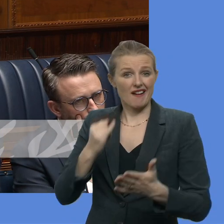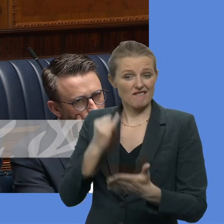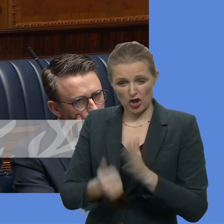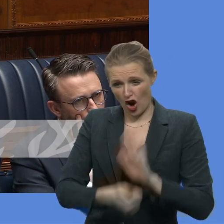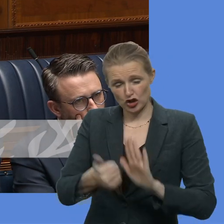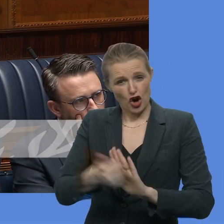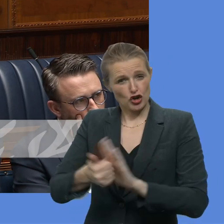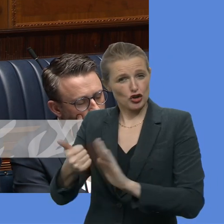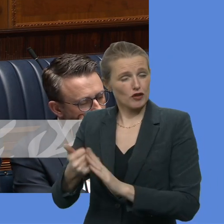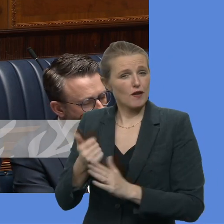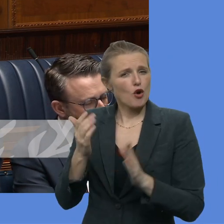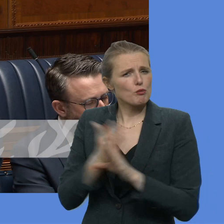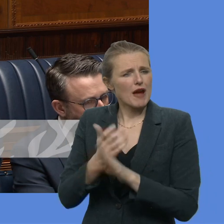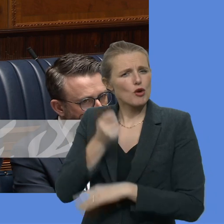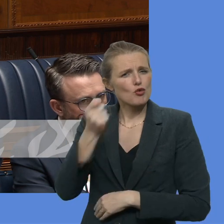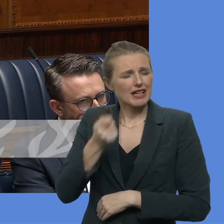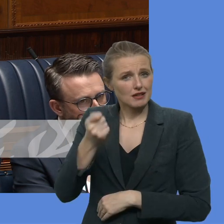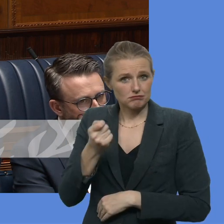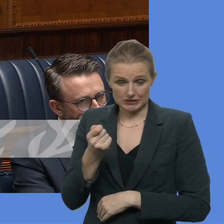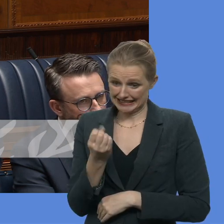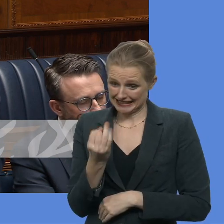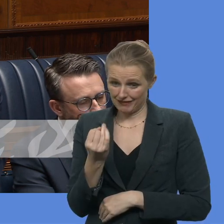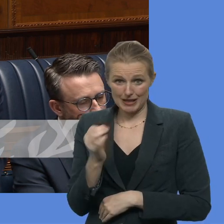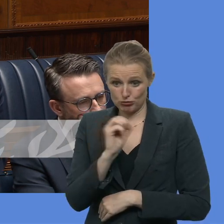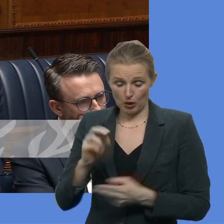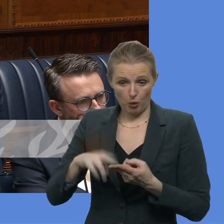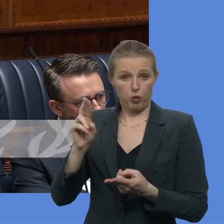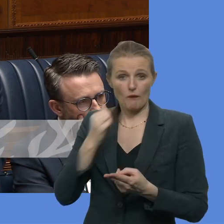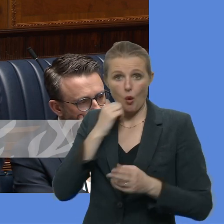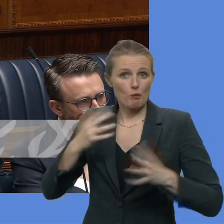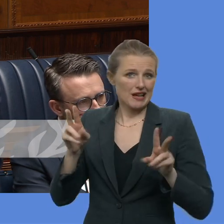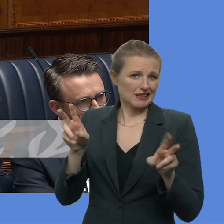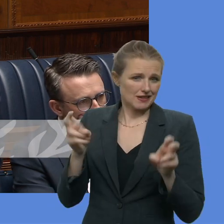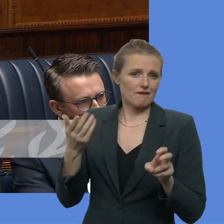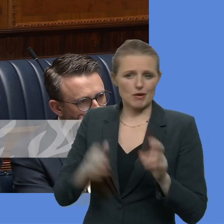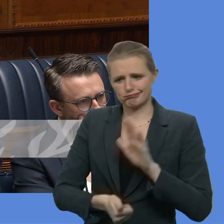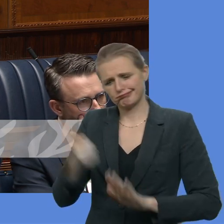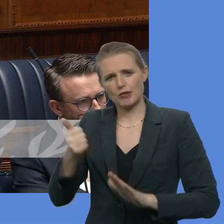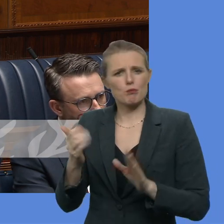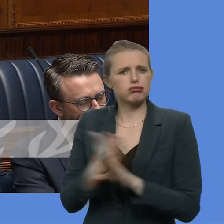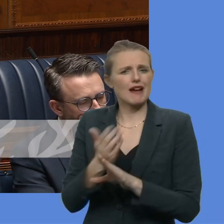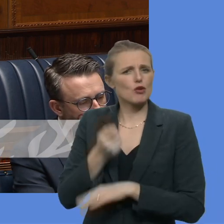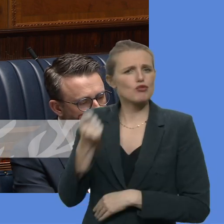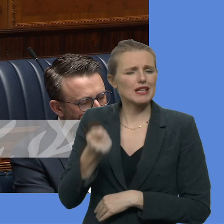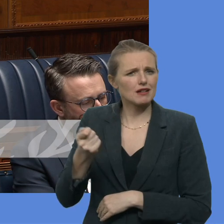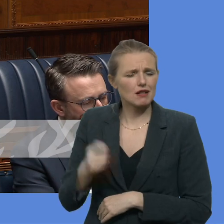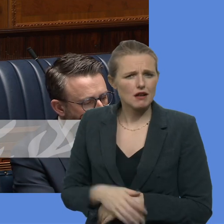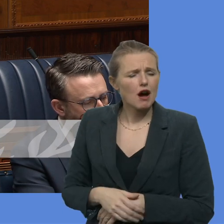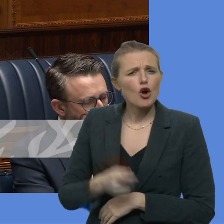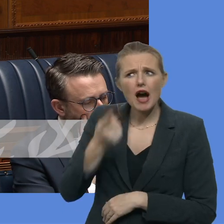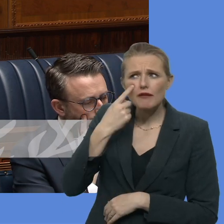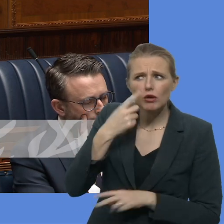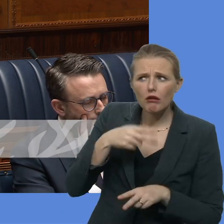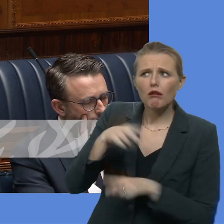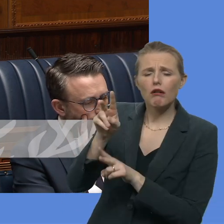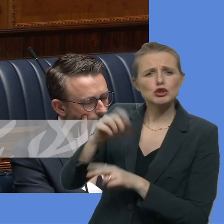22-23, a 17% increase on the prior year. As part of his consideration, is the Minister looking to Scotland in terms of indefinite